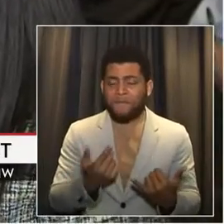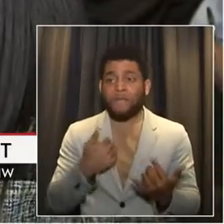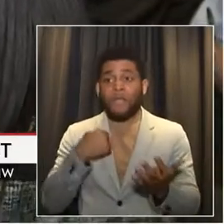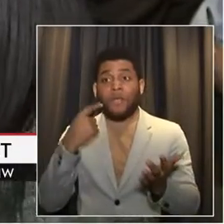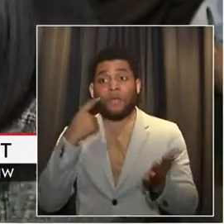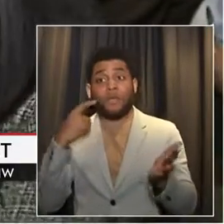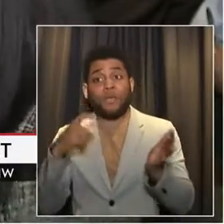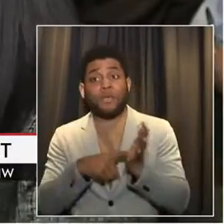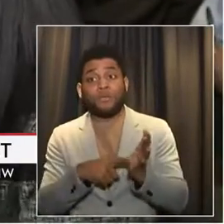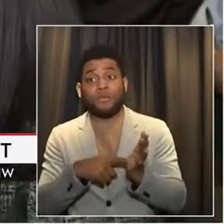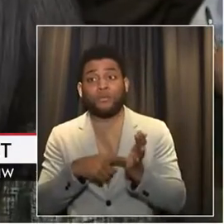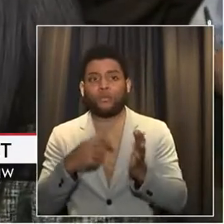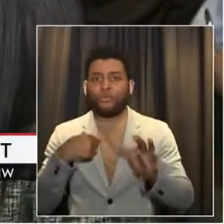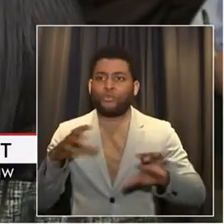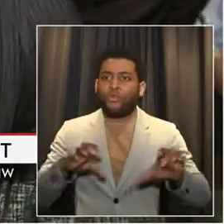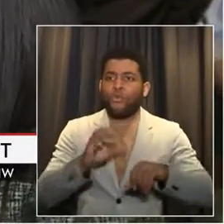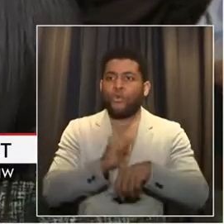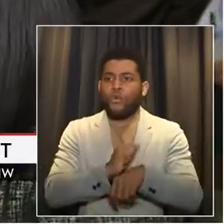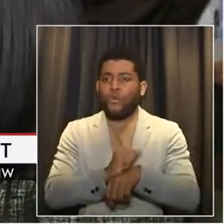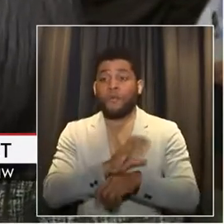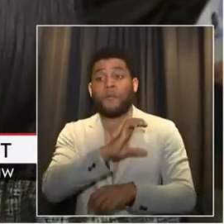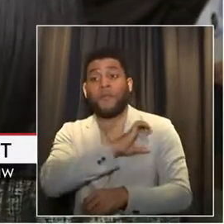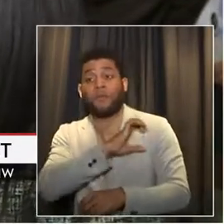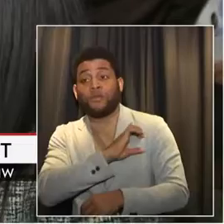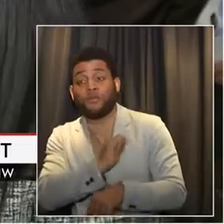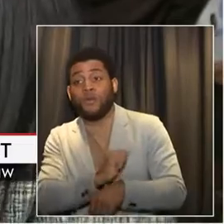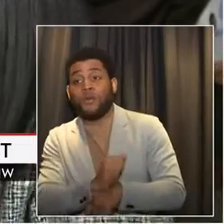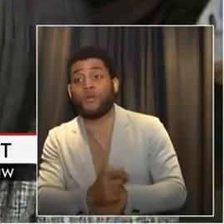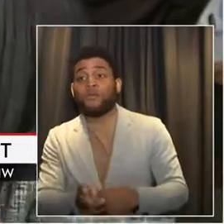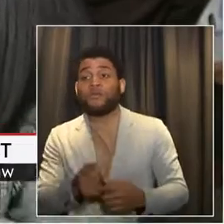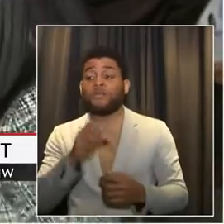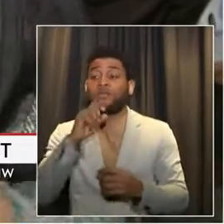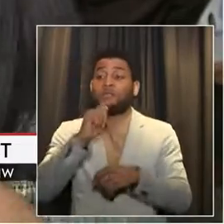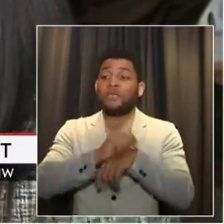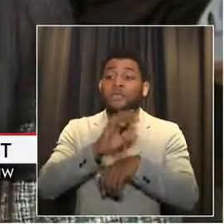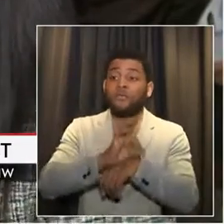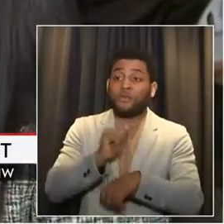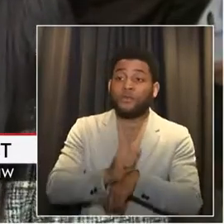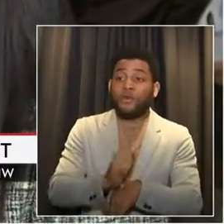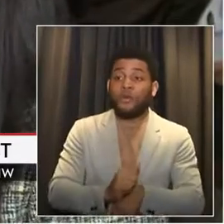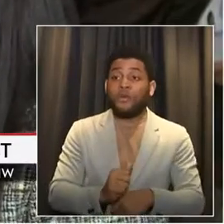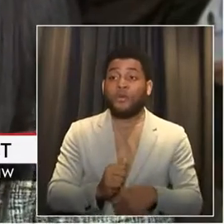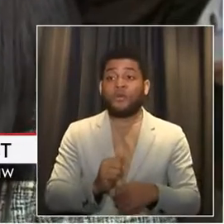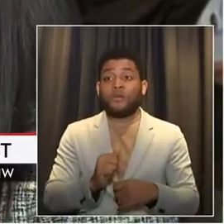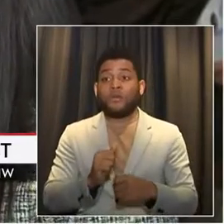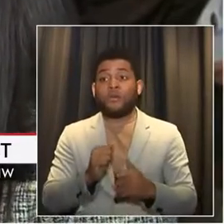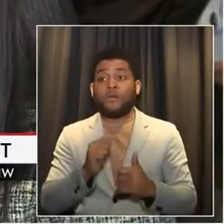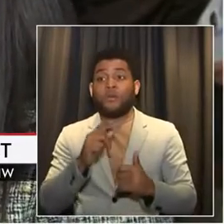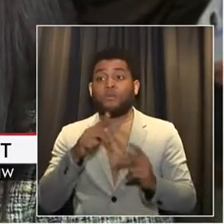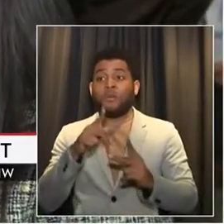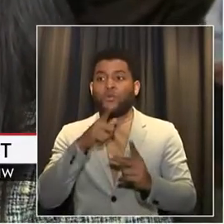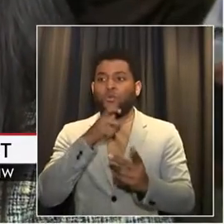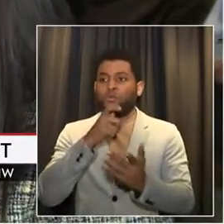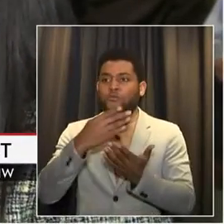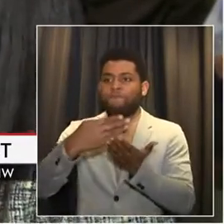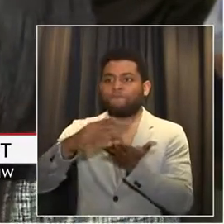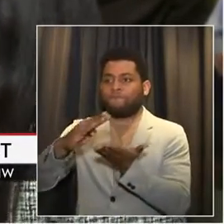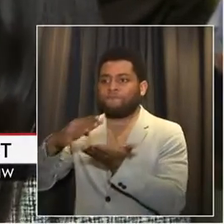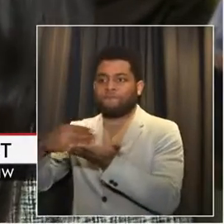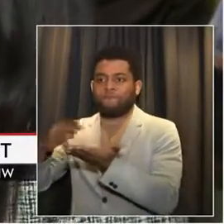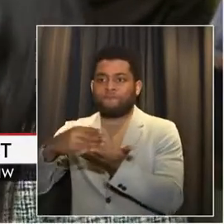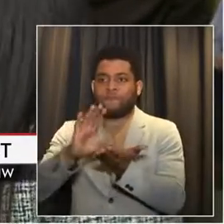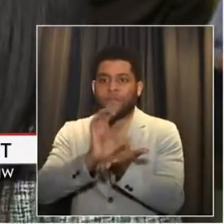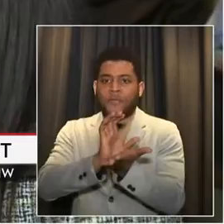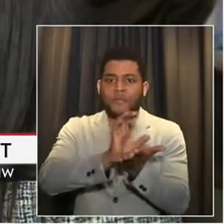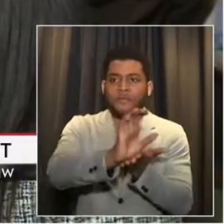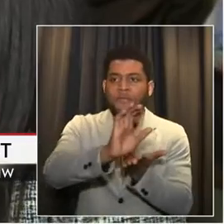police work, task force work, that there is displacement, and so it doesn't help us to move criminal activity around. So certainly we're conscious of that.